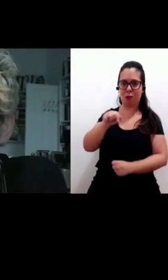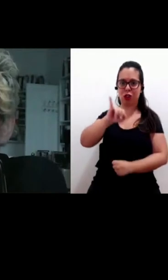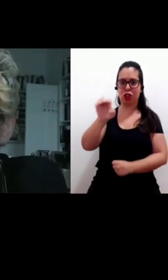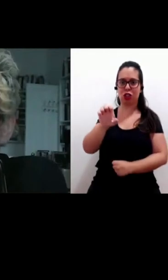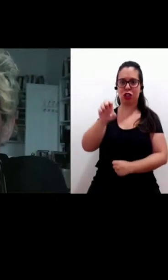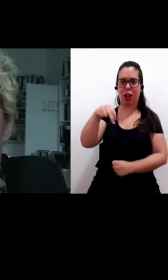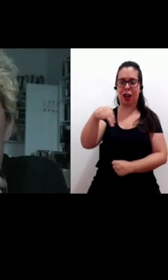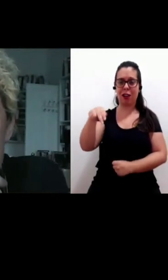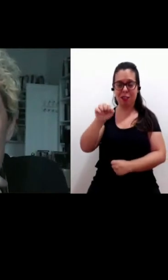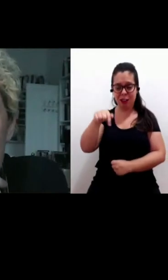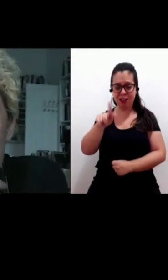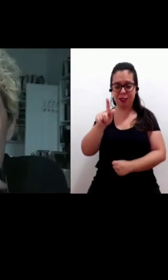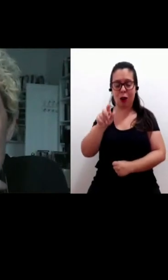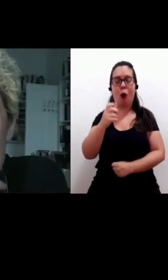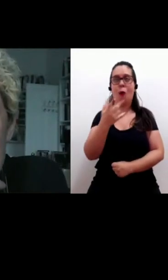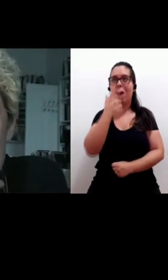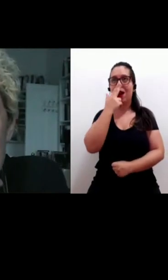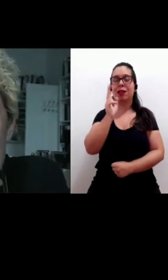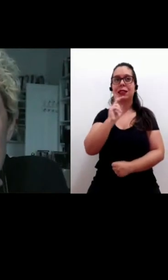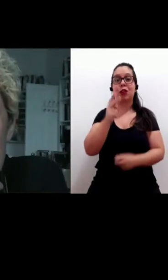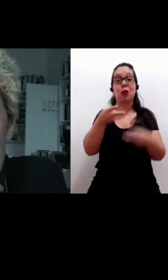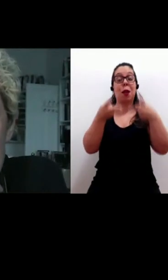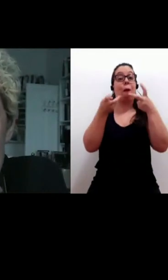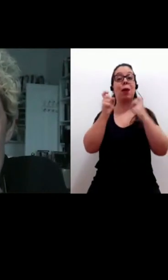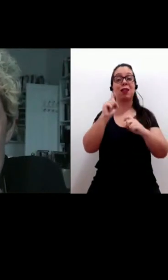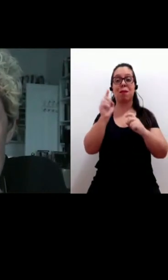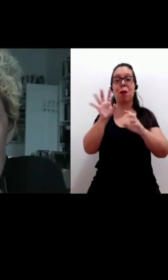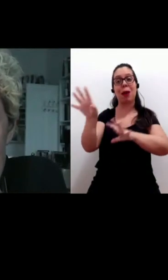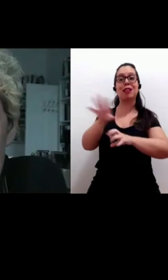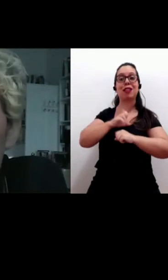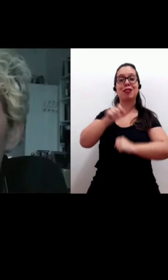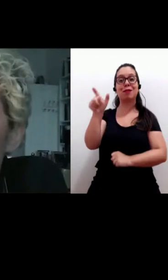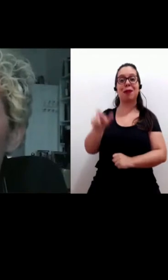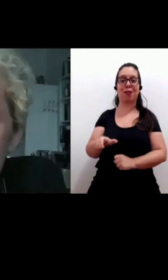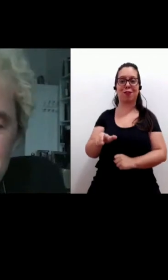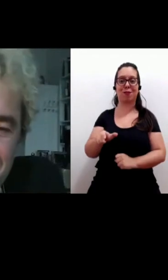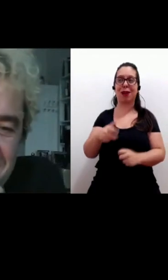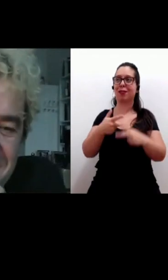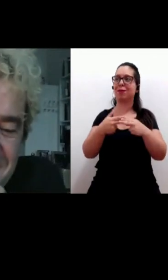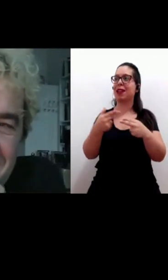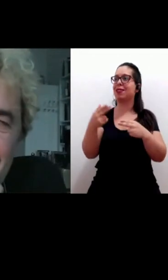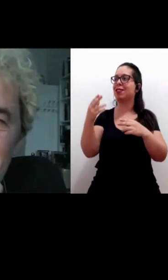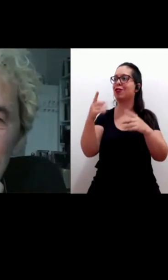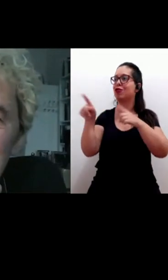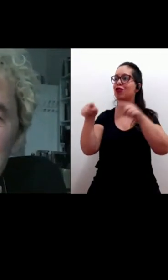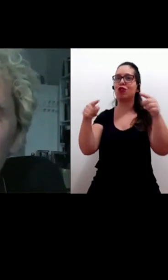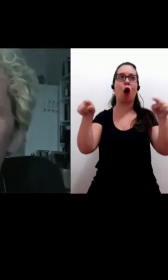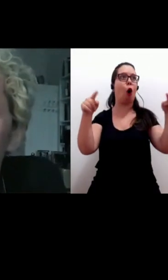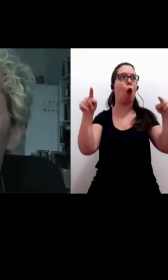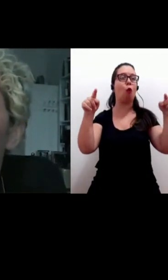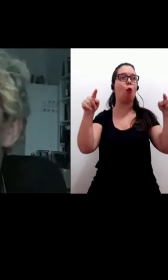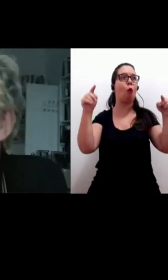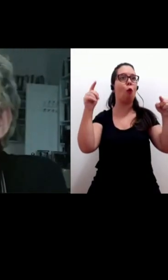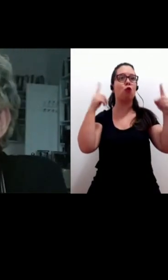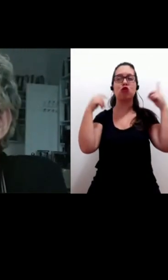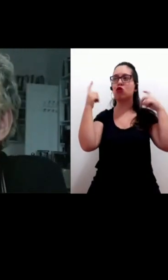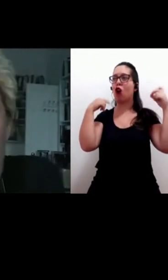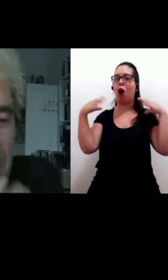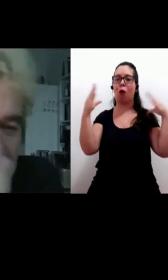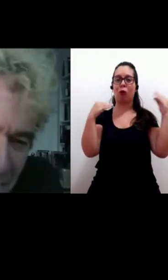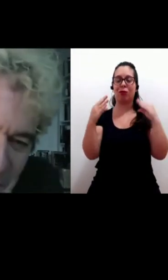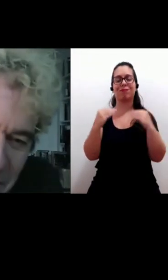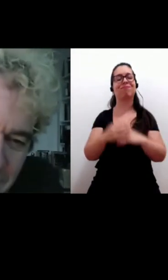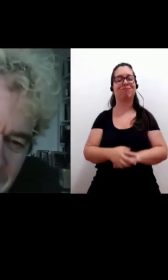you did that symphony of sounds of the city to begin the film. Yeah, you're so clever. You know,